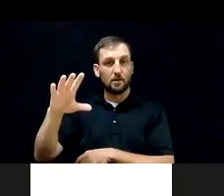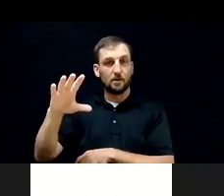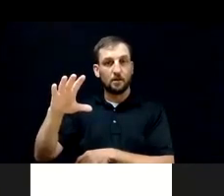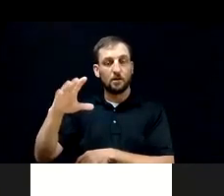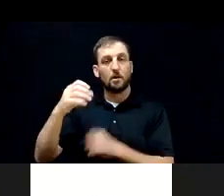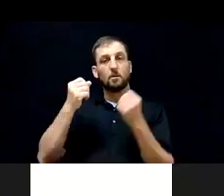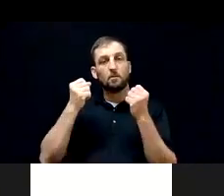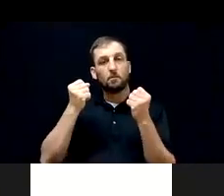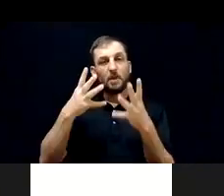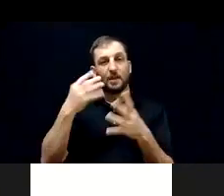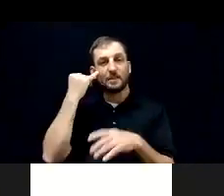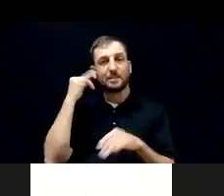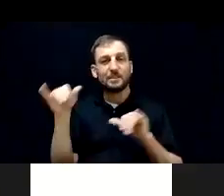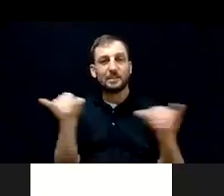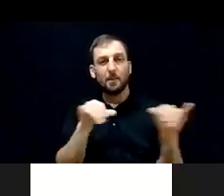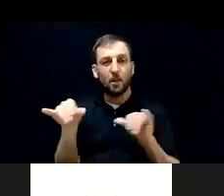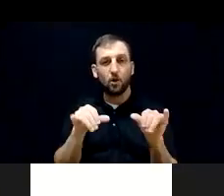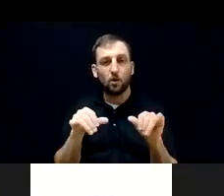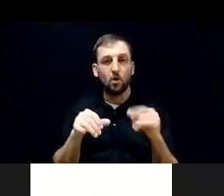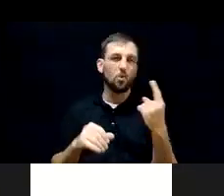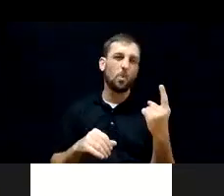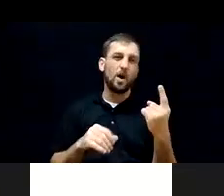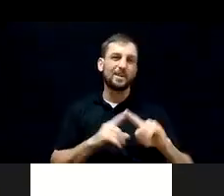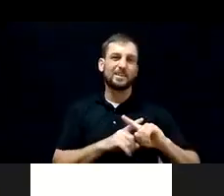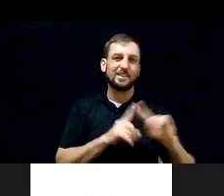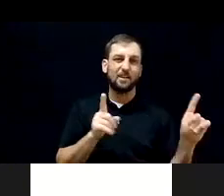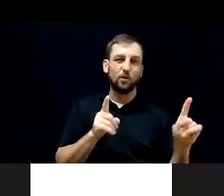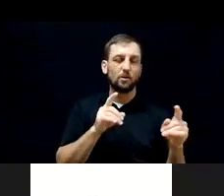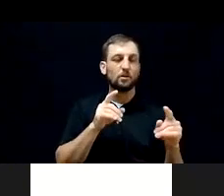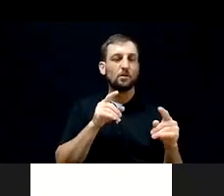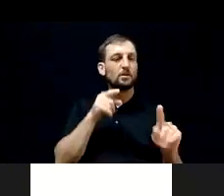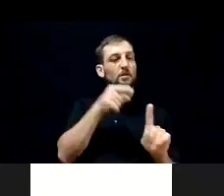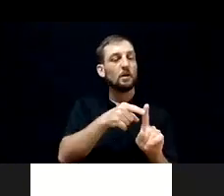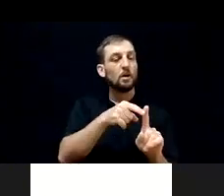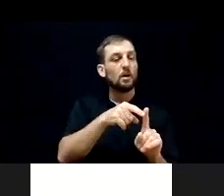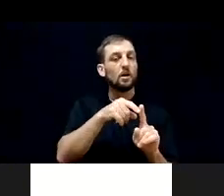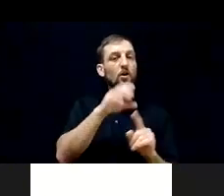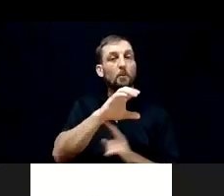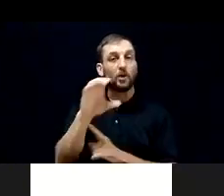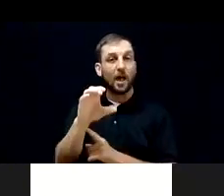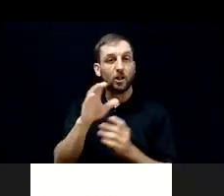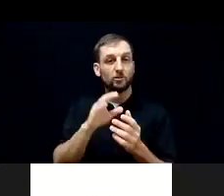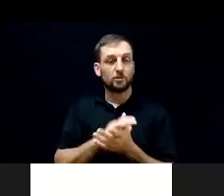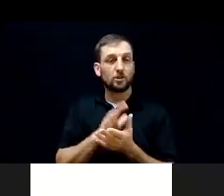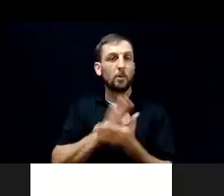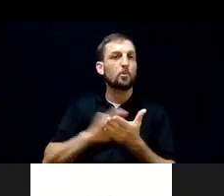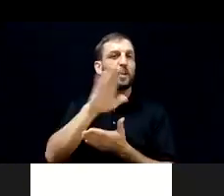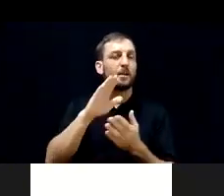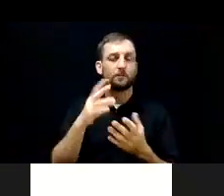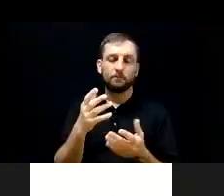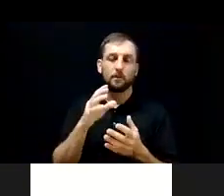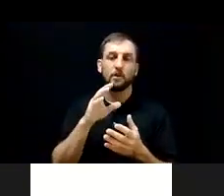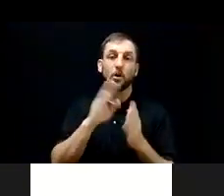many similarities. One thing that's different about the community colleges is we have some opportunities to